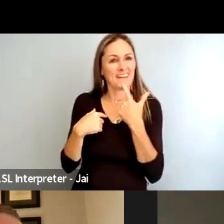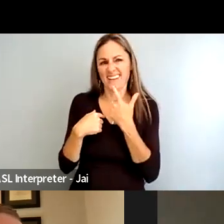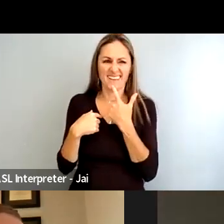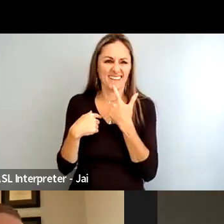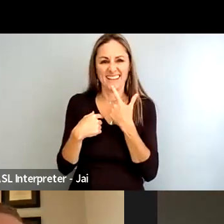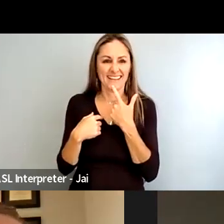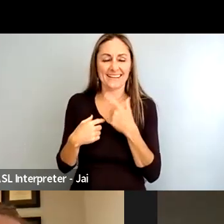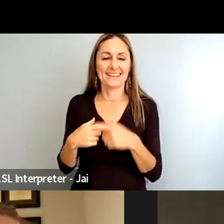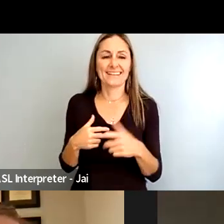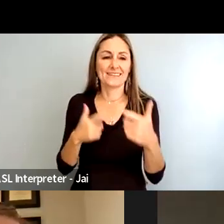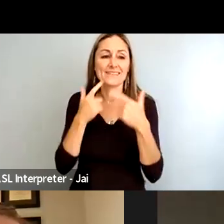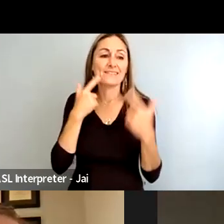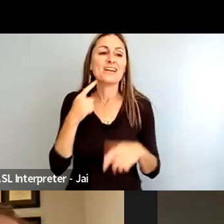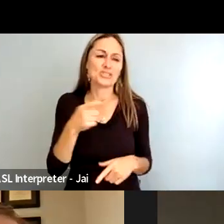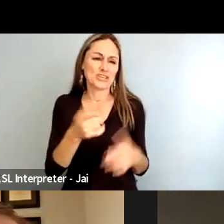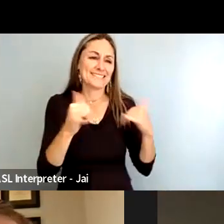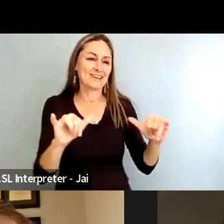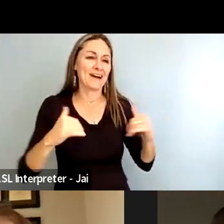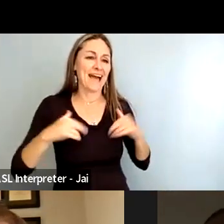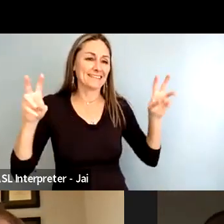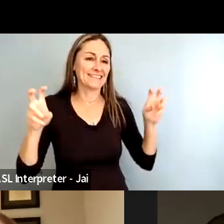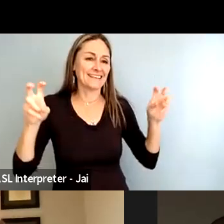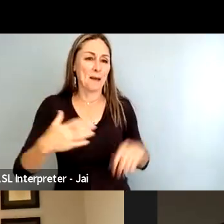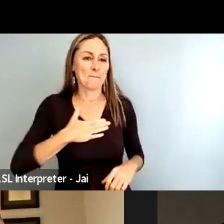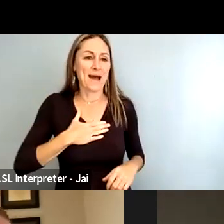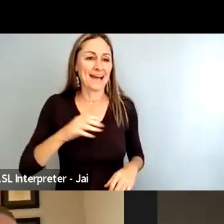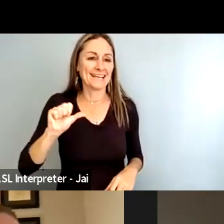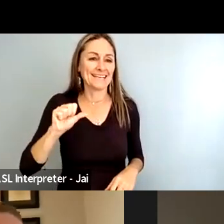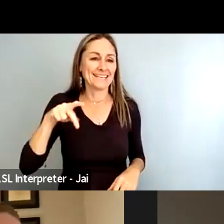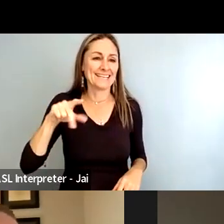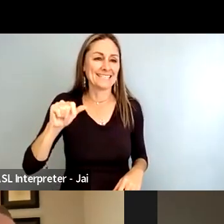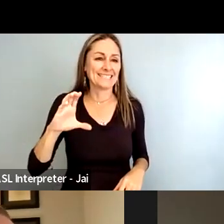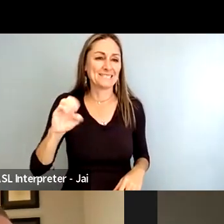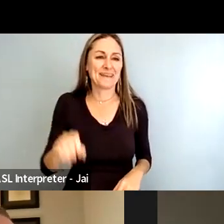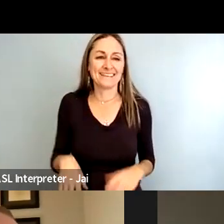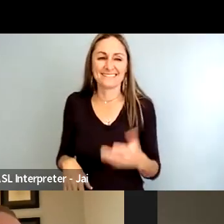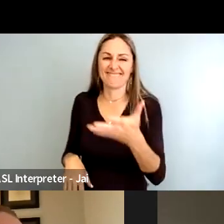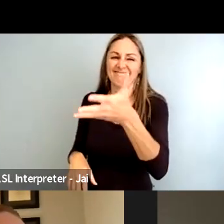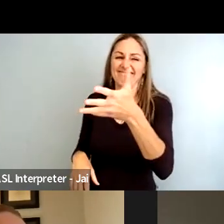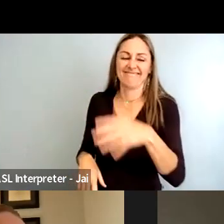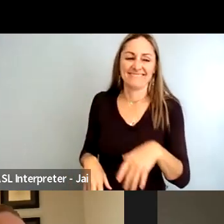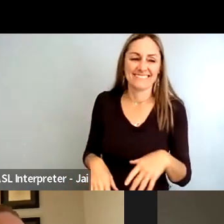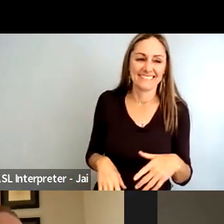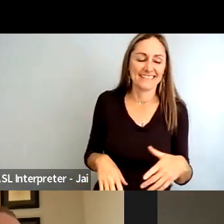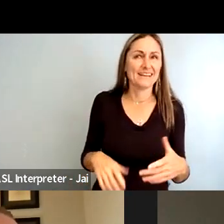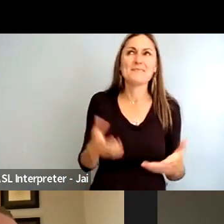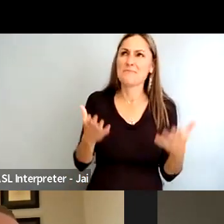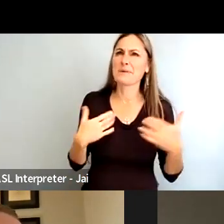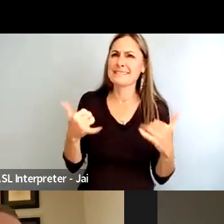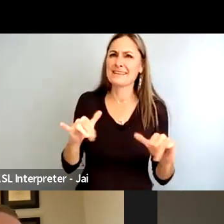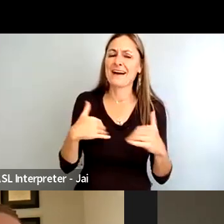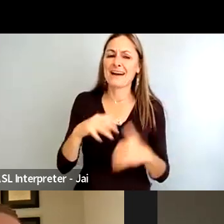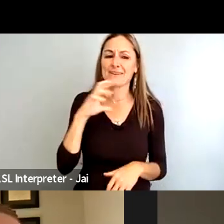I still have a MySpace. I do. No, I probably do have an old MySpace.